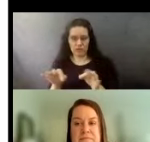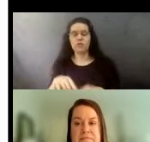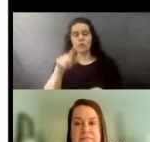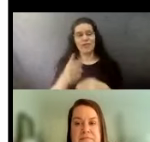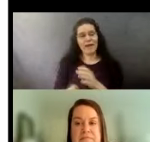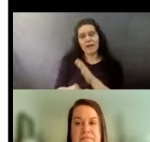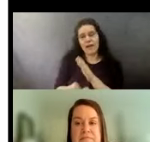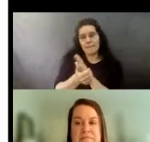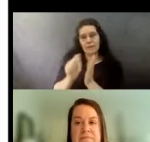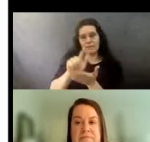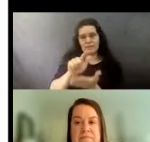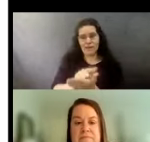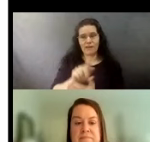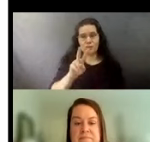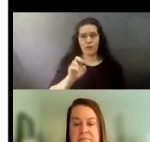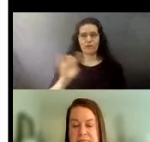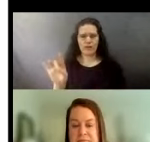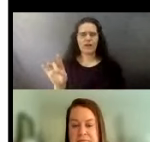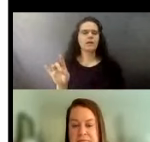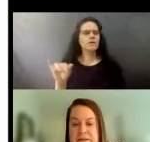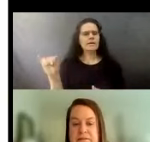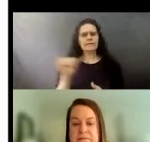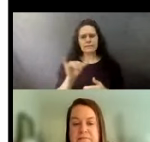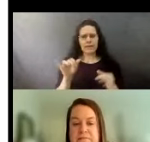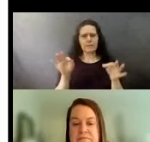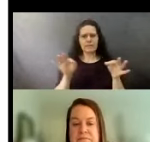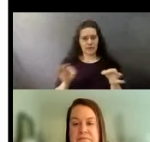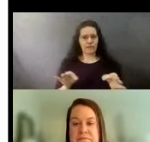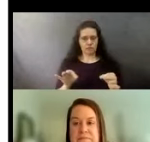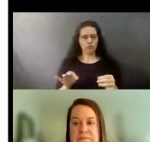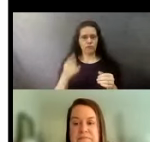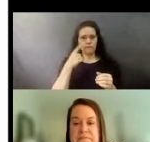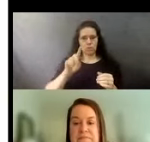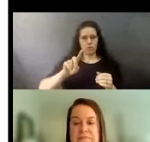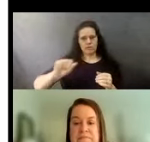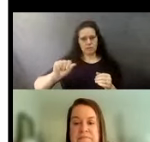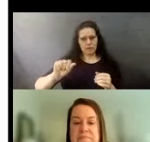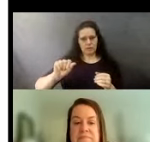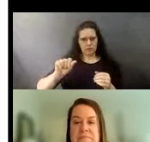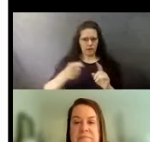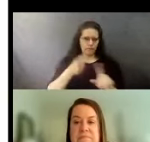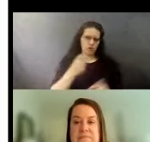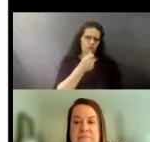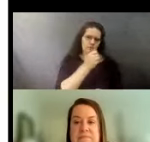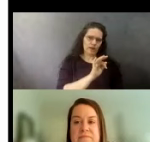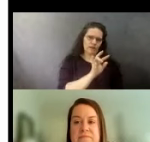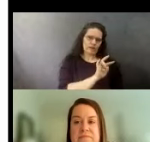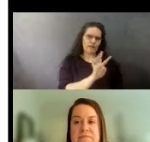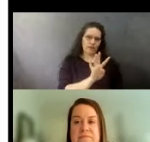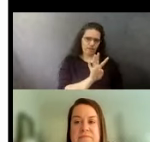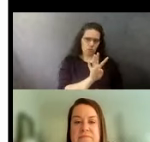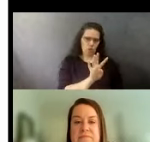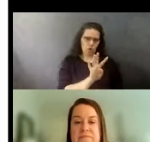we have the same definition of disability that we've had all along since 1974 in federal